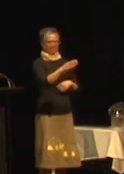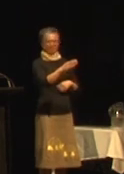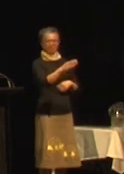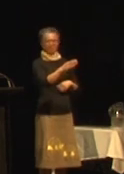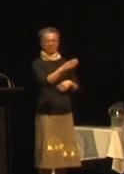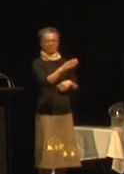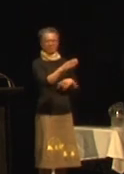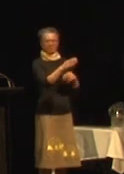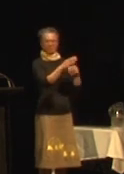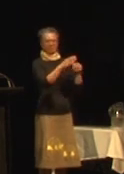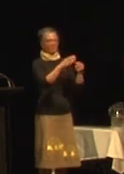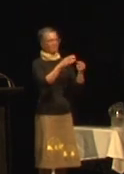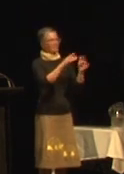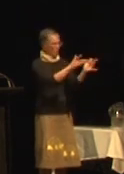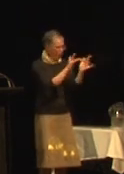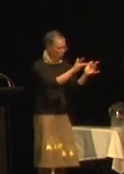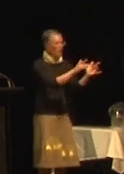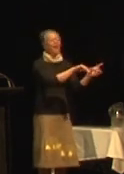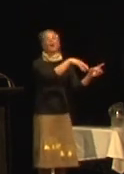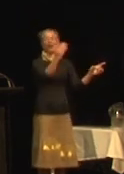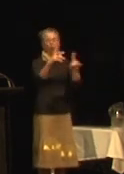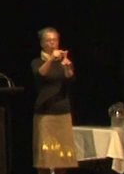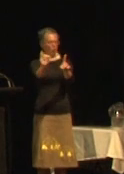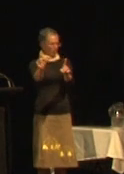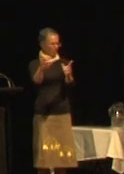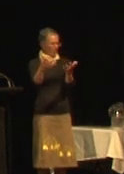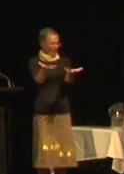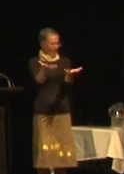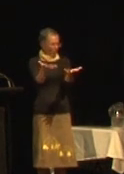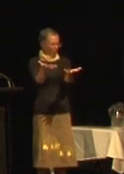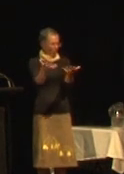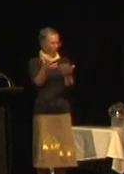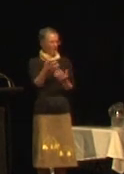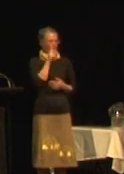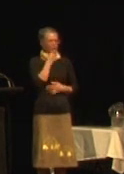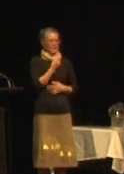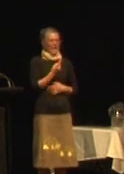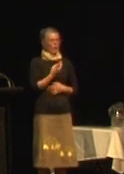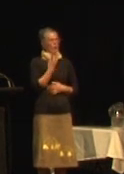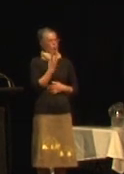Theory of mind says you can only keep three or four concepts in working memory at any given time.